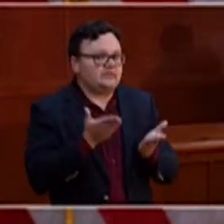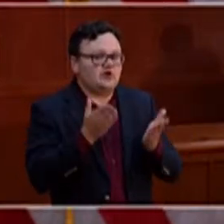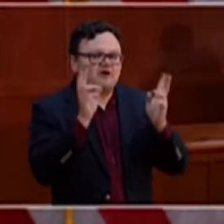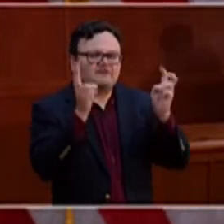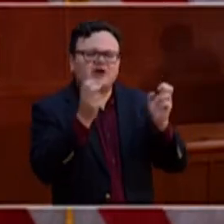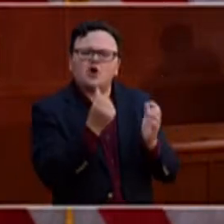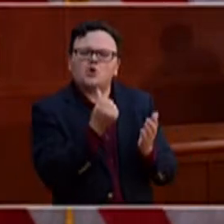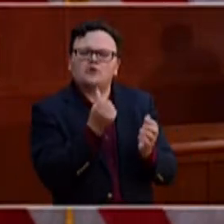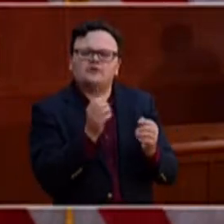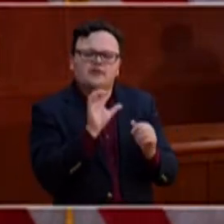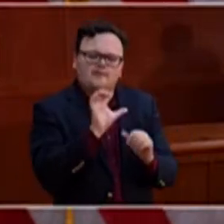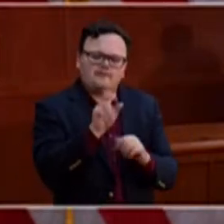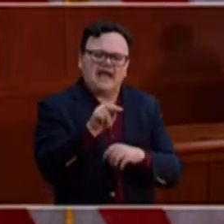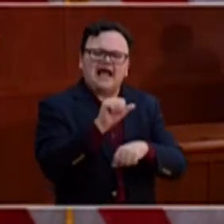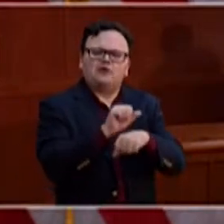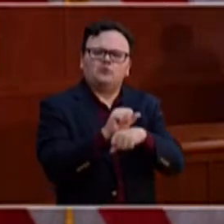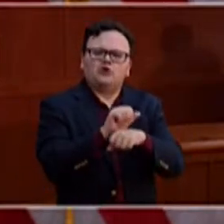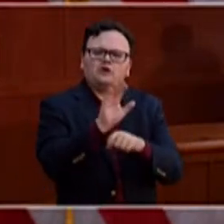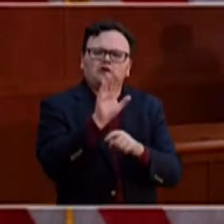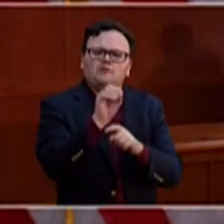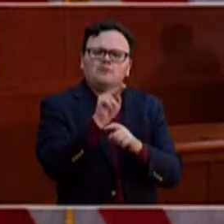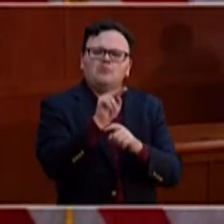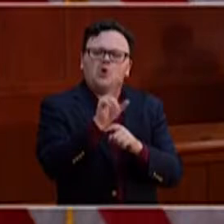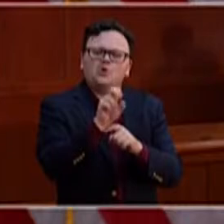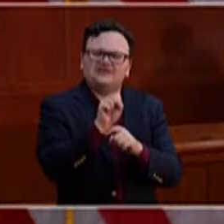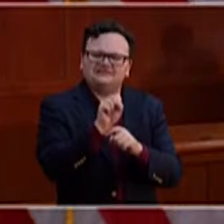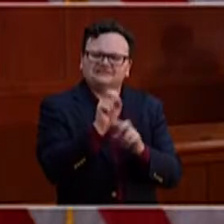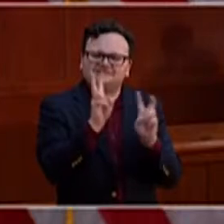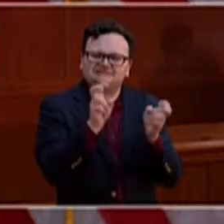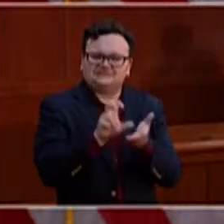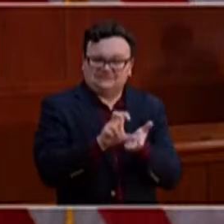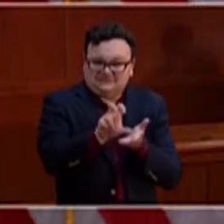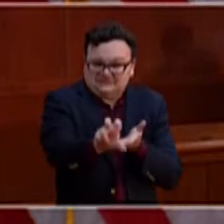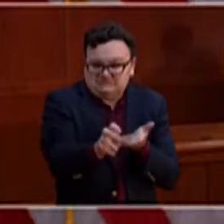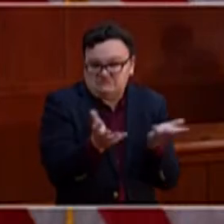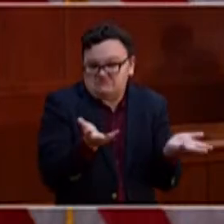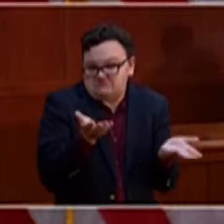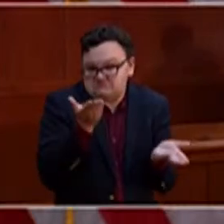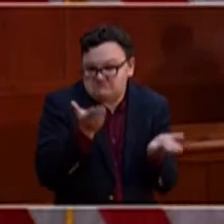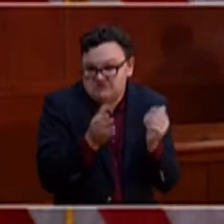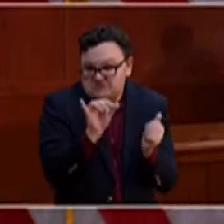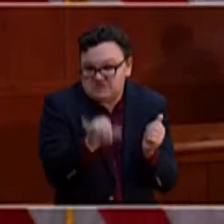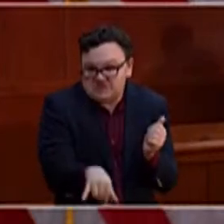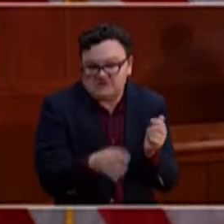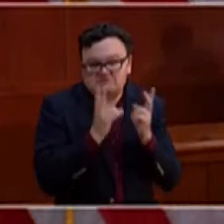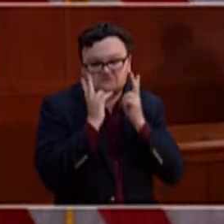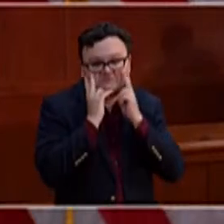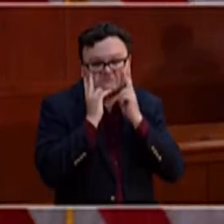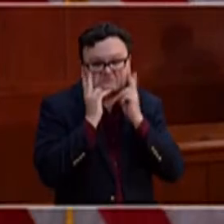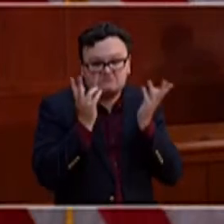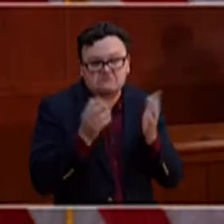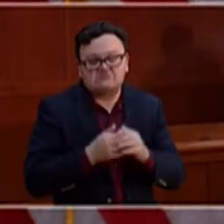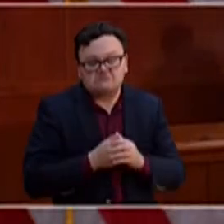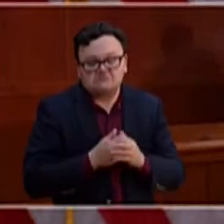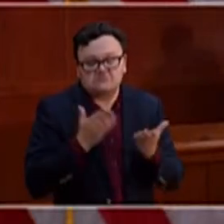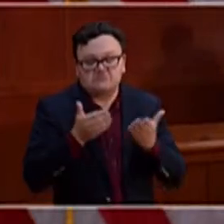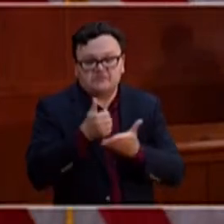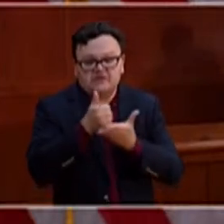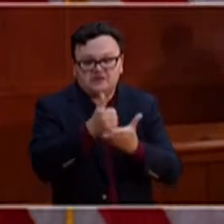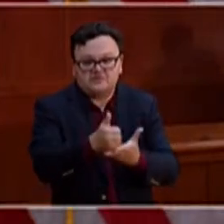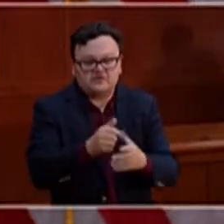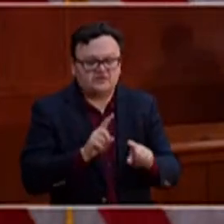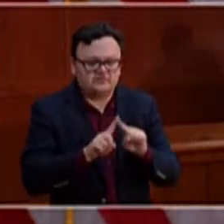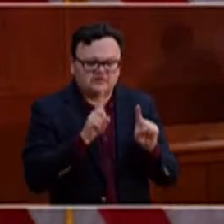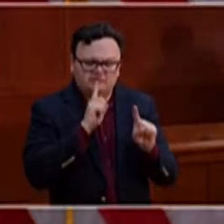reemployment bonus for people that are going back. That may be something that would be positive and could potentially make a difference. But, it's